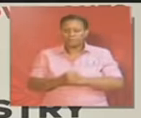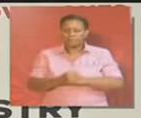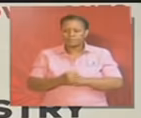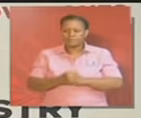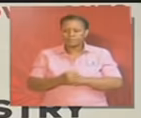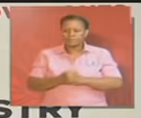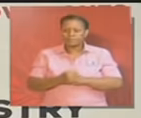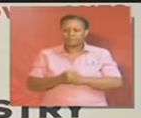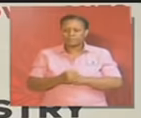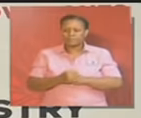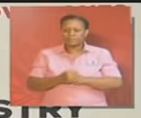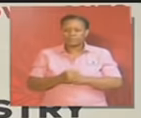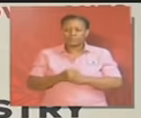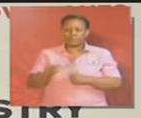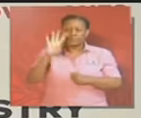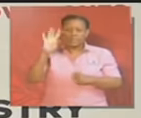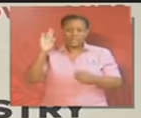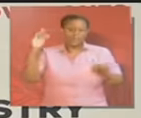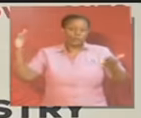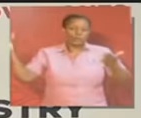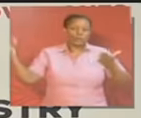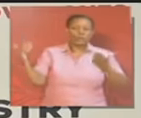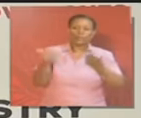47 new confirmed cases